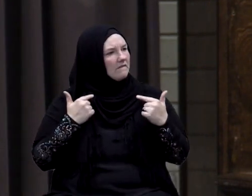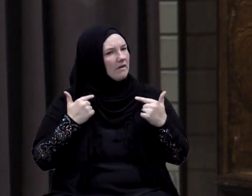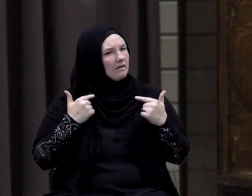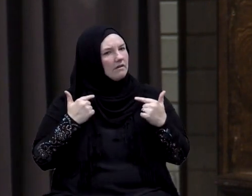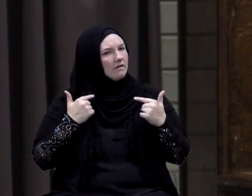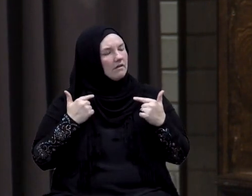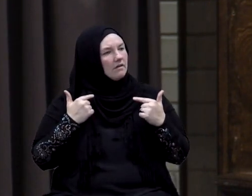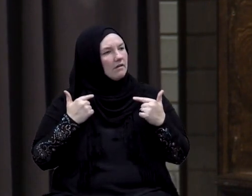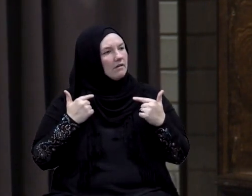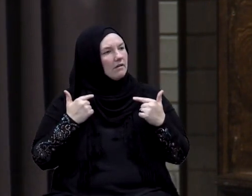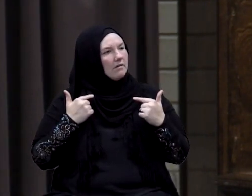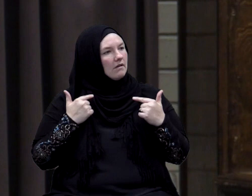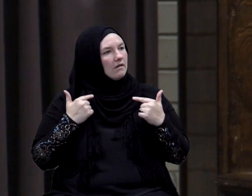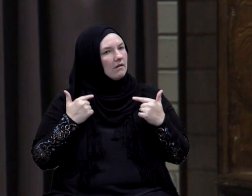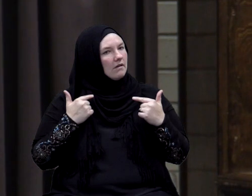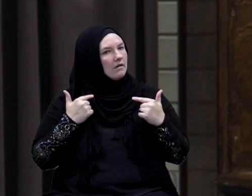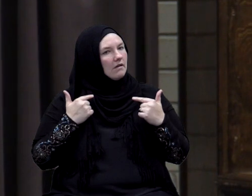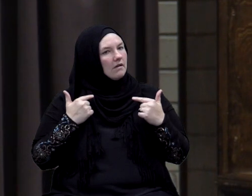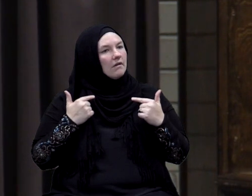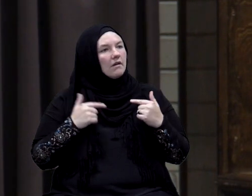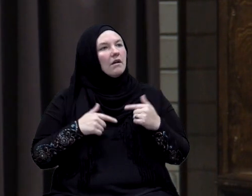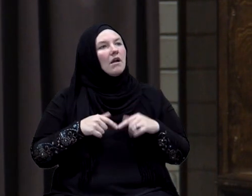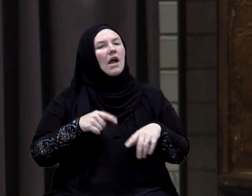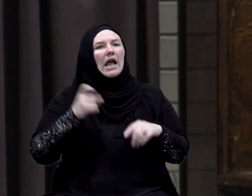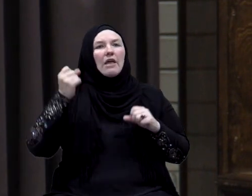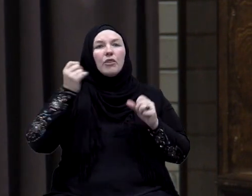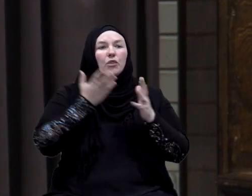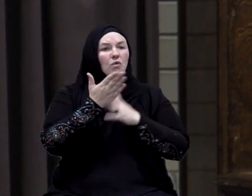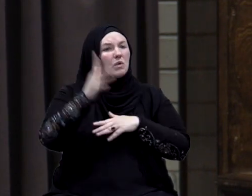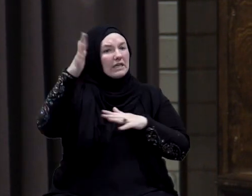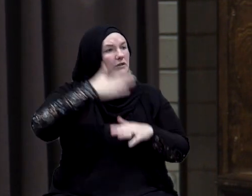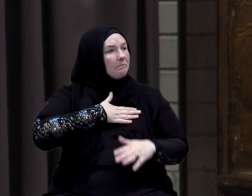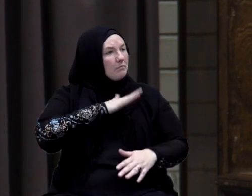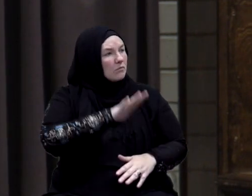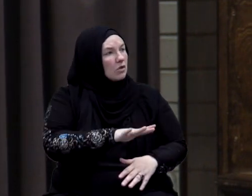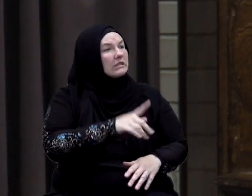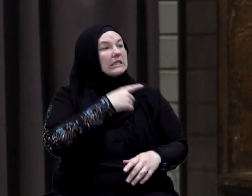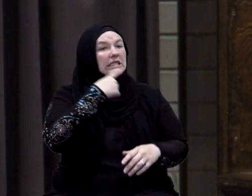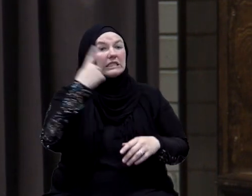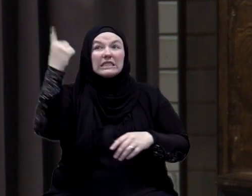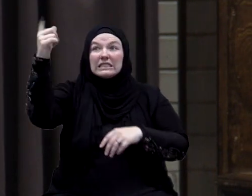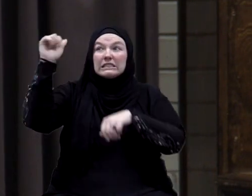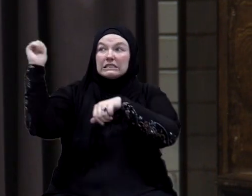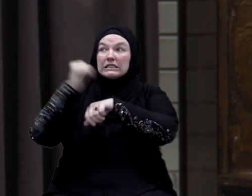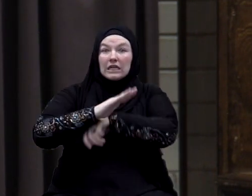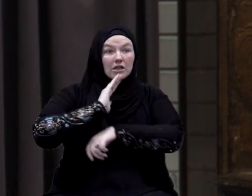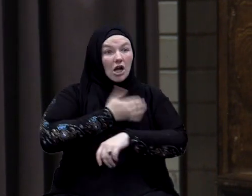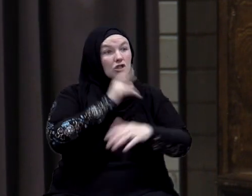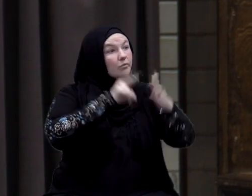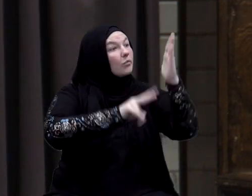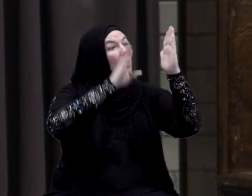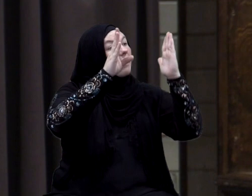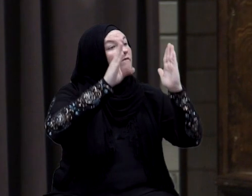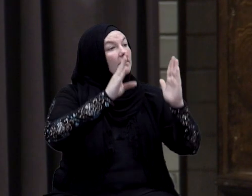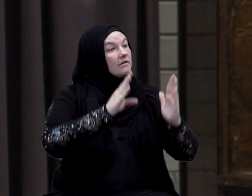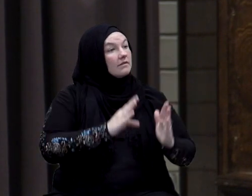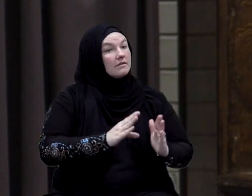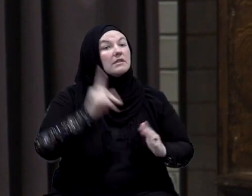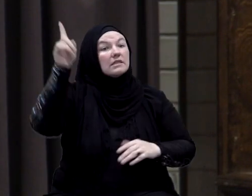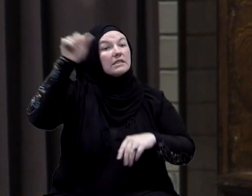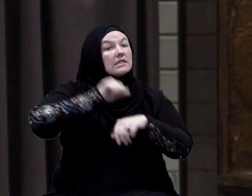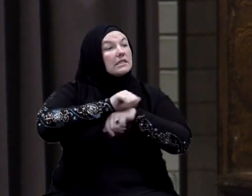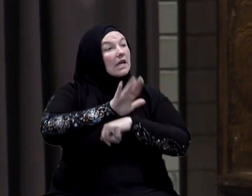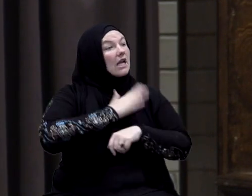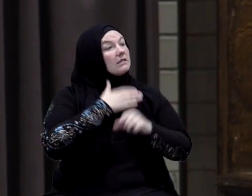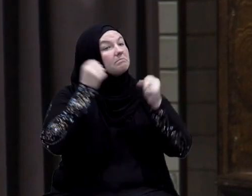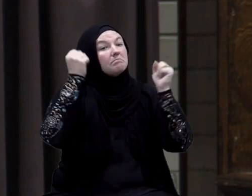this, out of abundance of mercy, He sent us prophets and messengers all over the ages